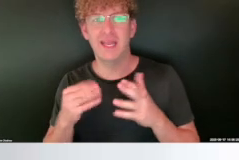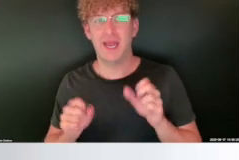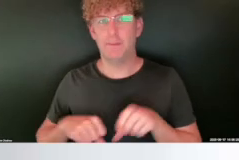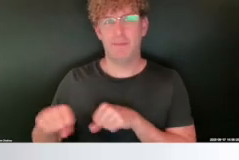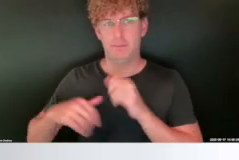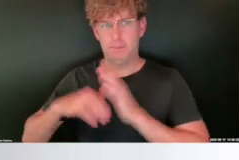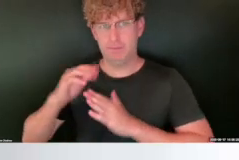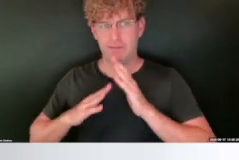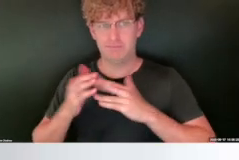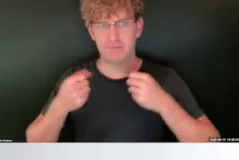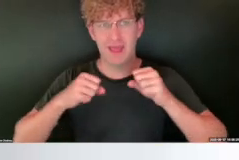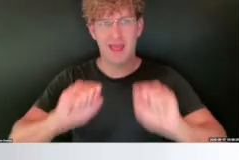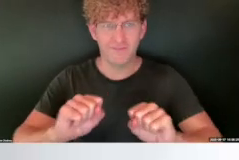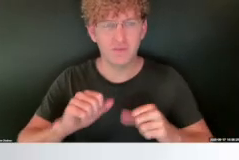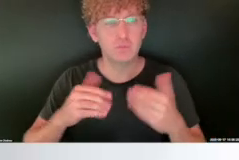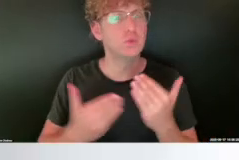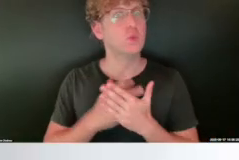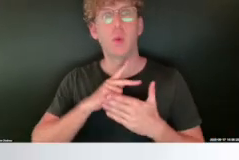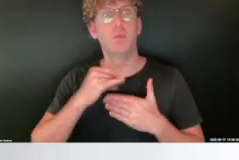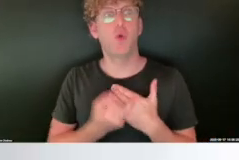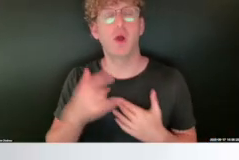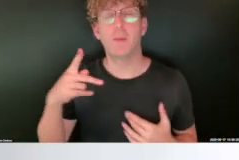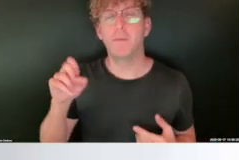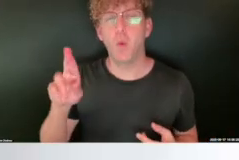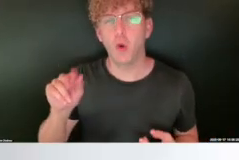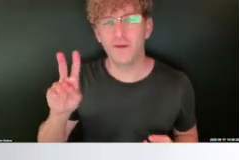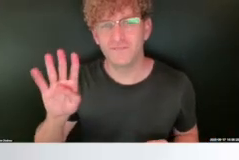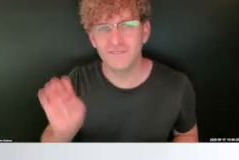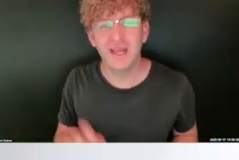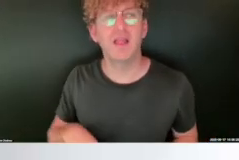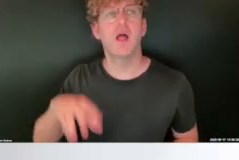San Jose focus on alternative transportation solutions.